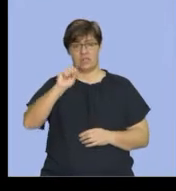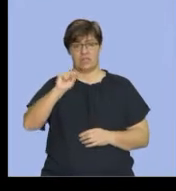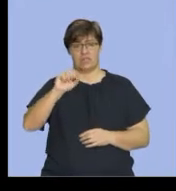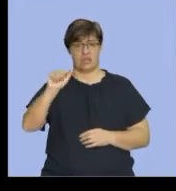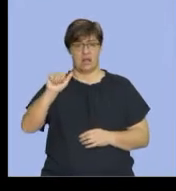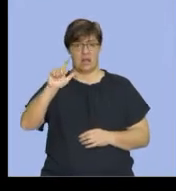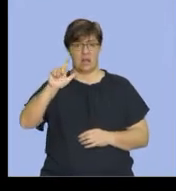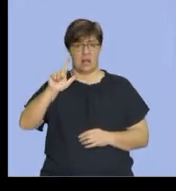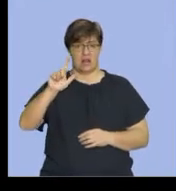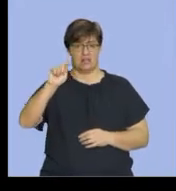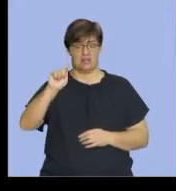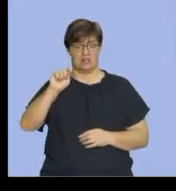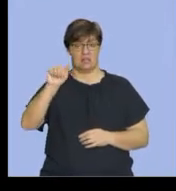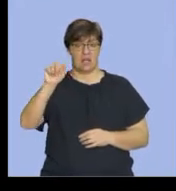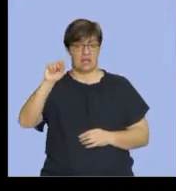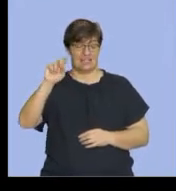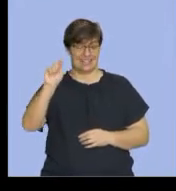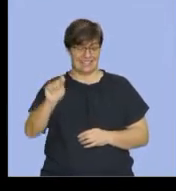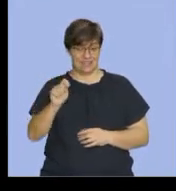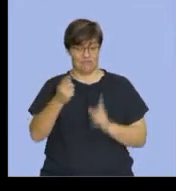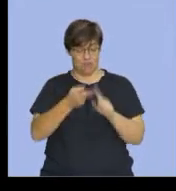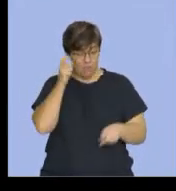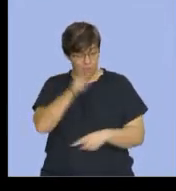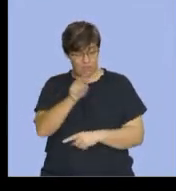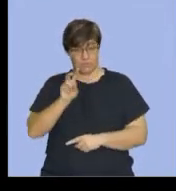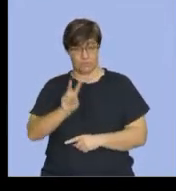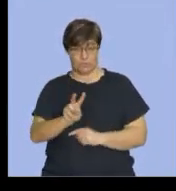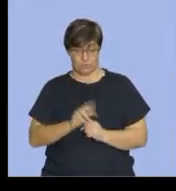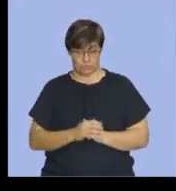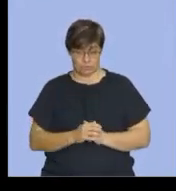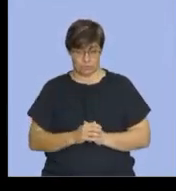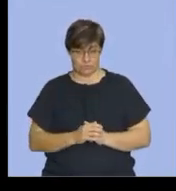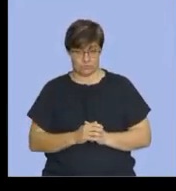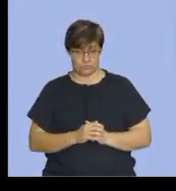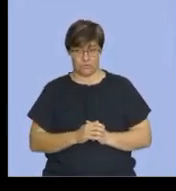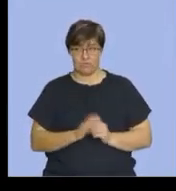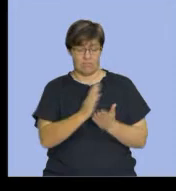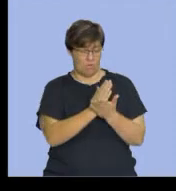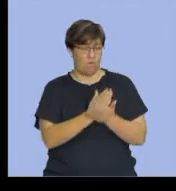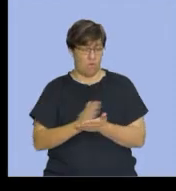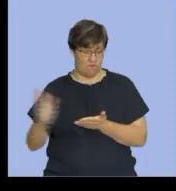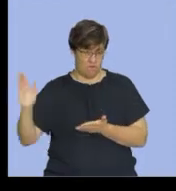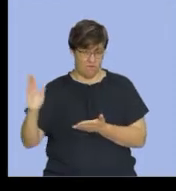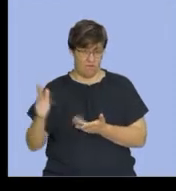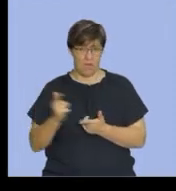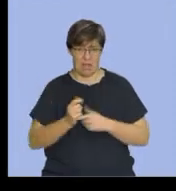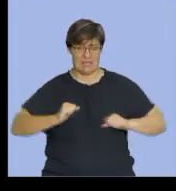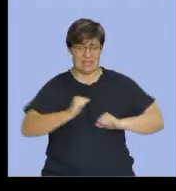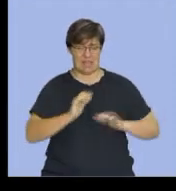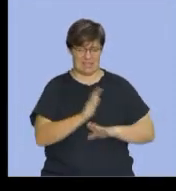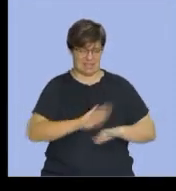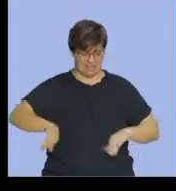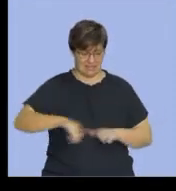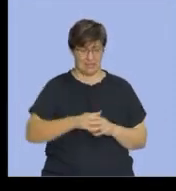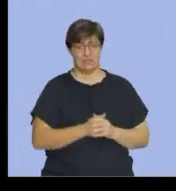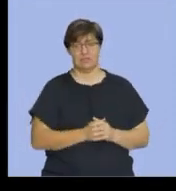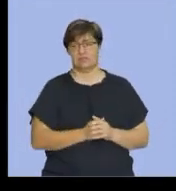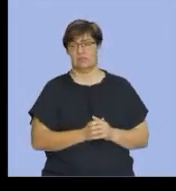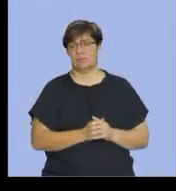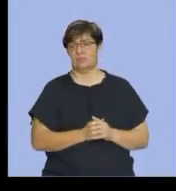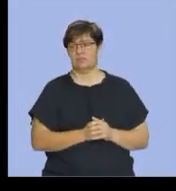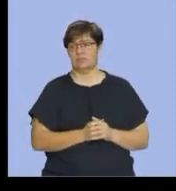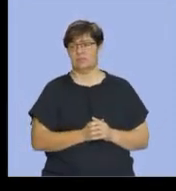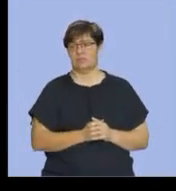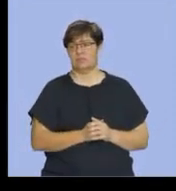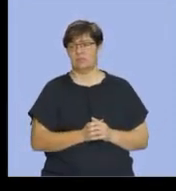those 2, okay? So I'm going to take that away because I'm sort of running out of space, okay? I